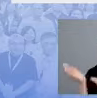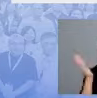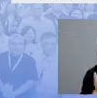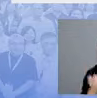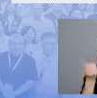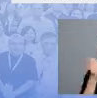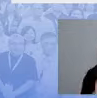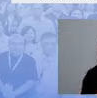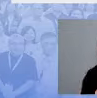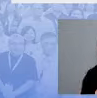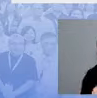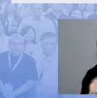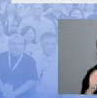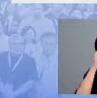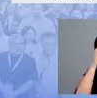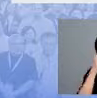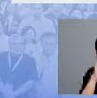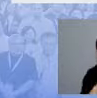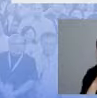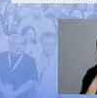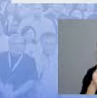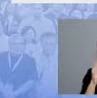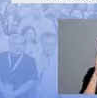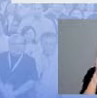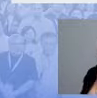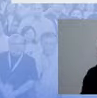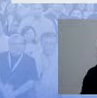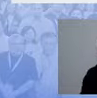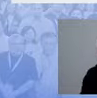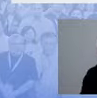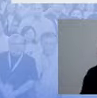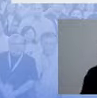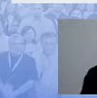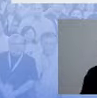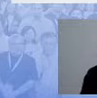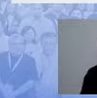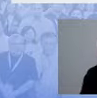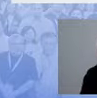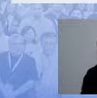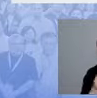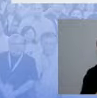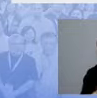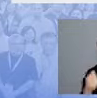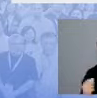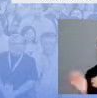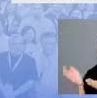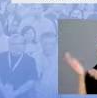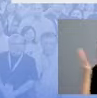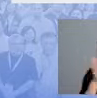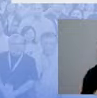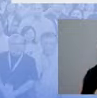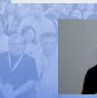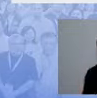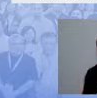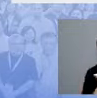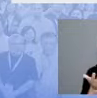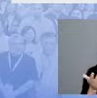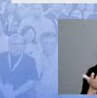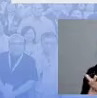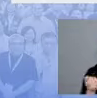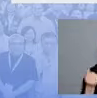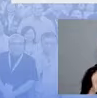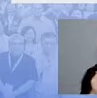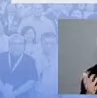we mapped before. Remember, we are actually doing focus group discussion to map the issues. And we are bringing the issues, we are discussing issues